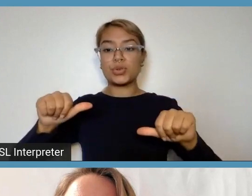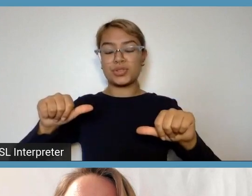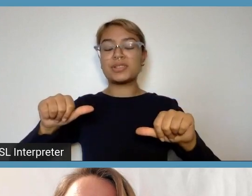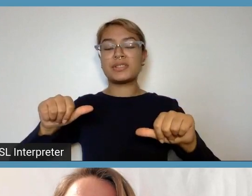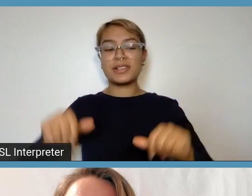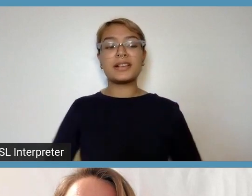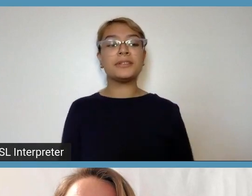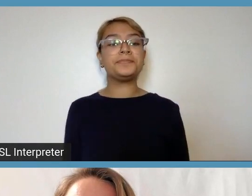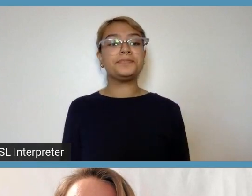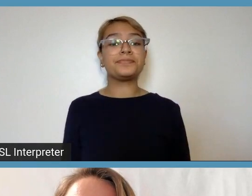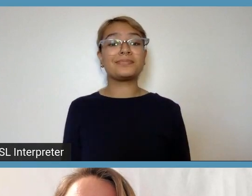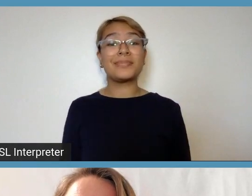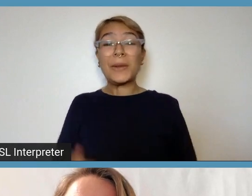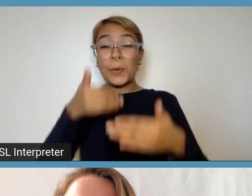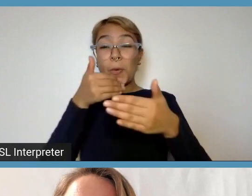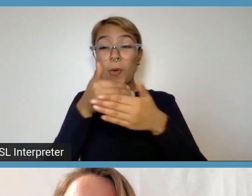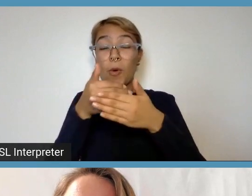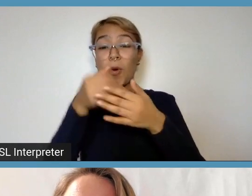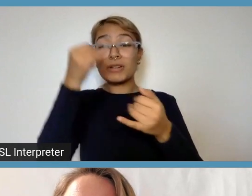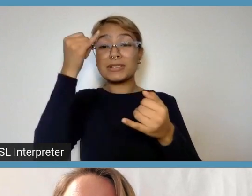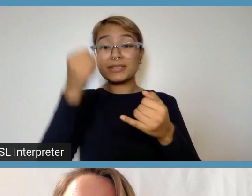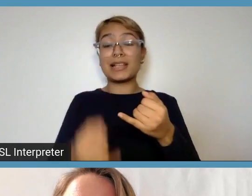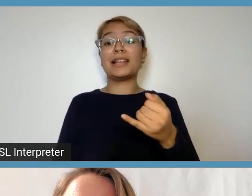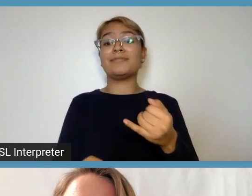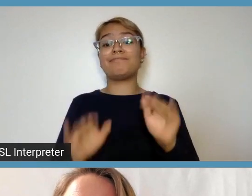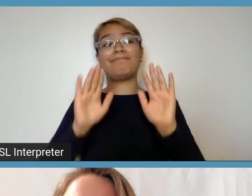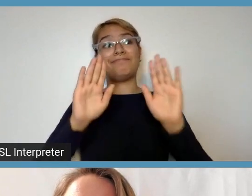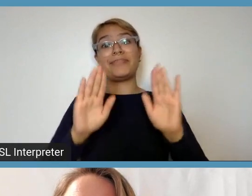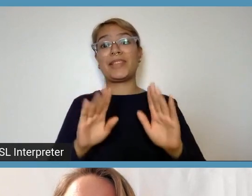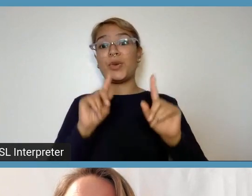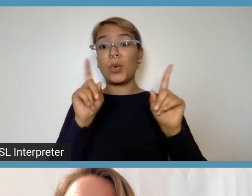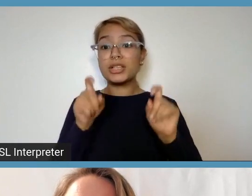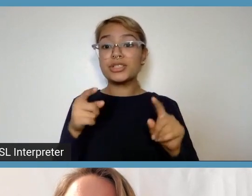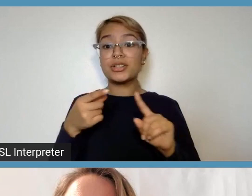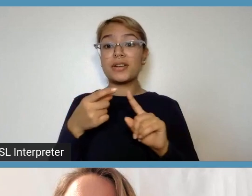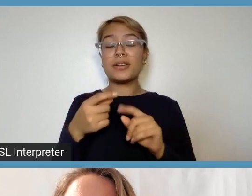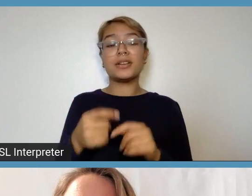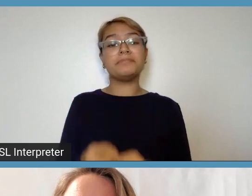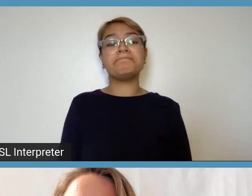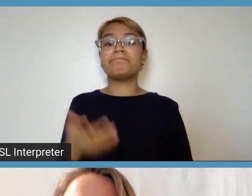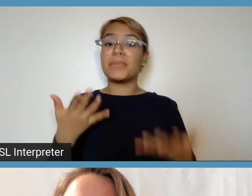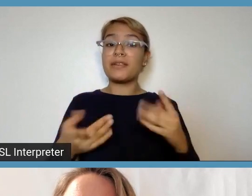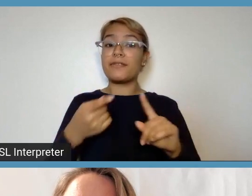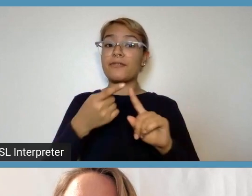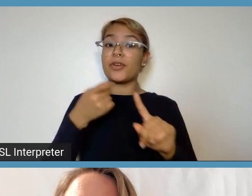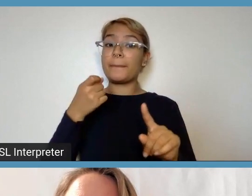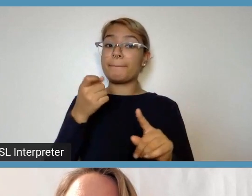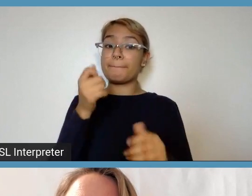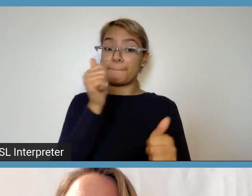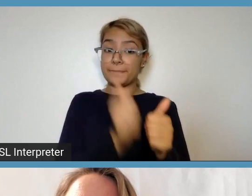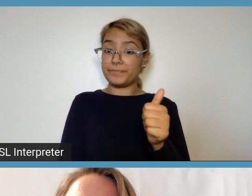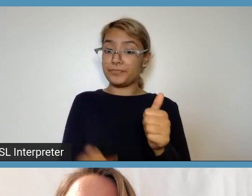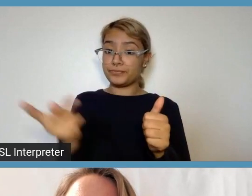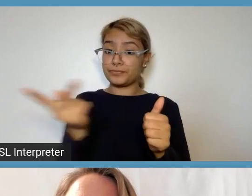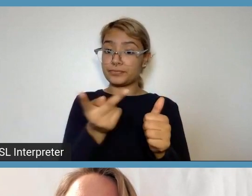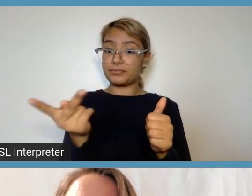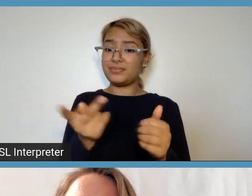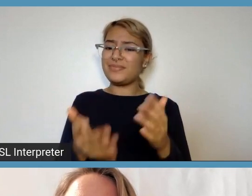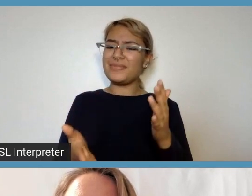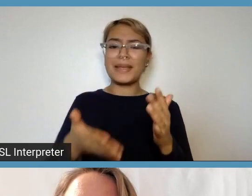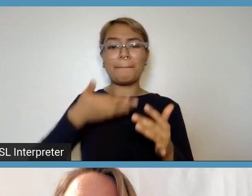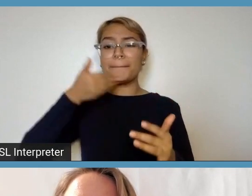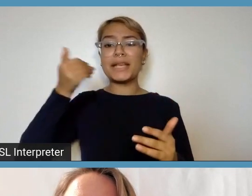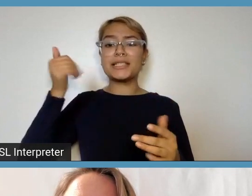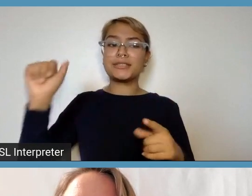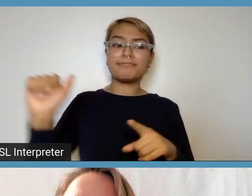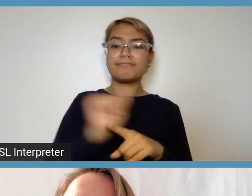we're getting to the end, and there's been some great questions, I guess, from each of you, a final thought on a best practice you